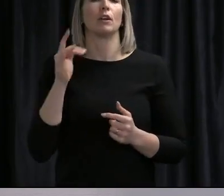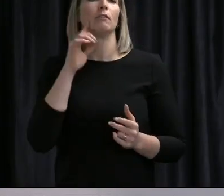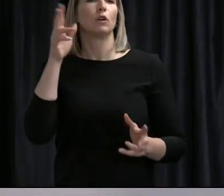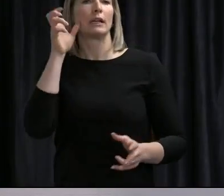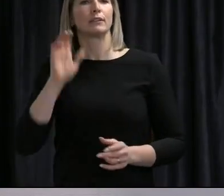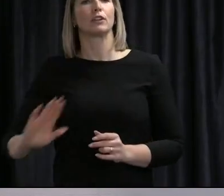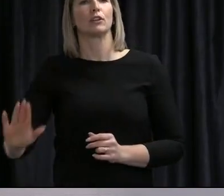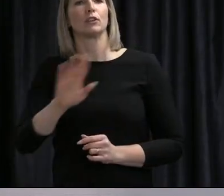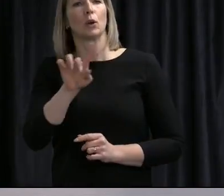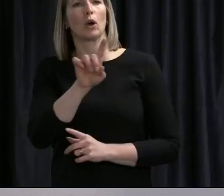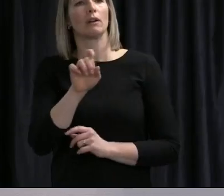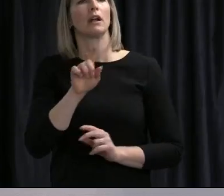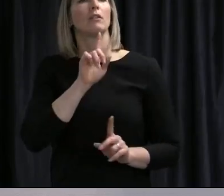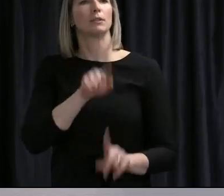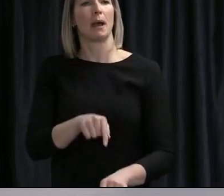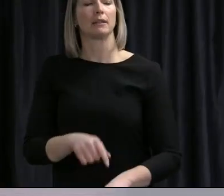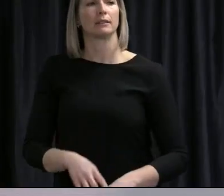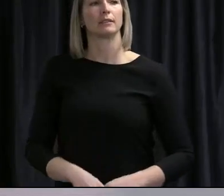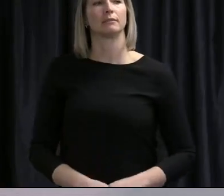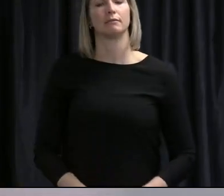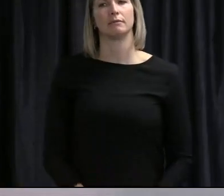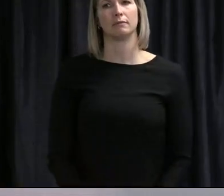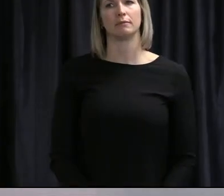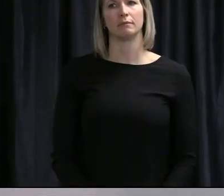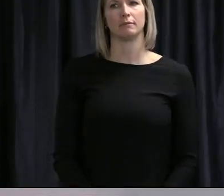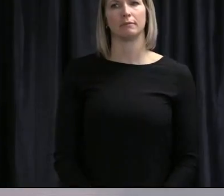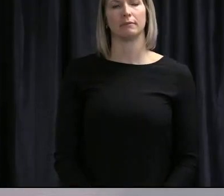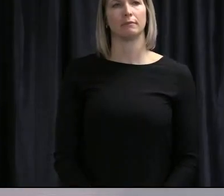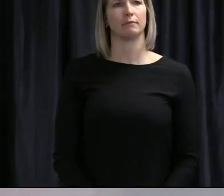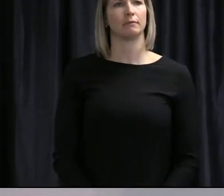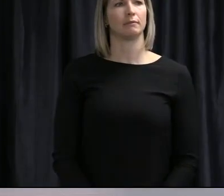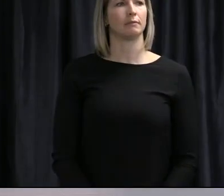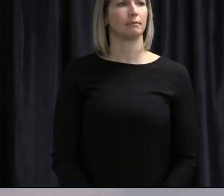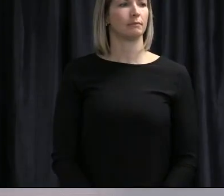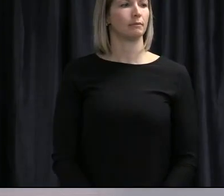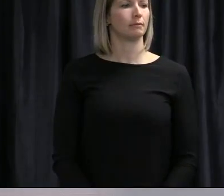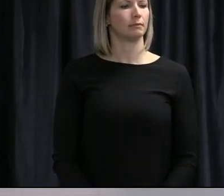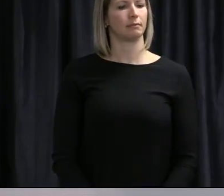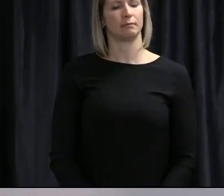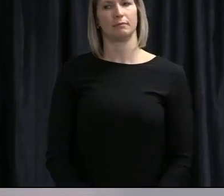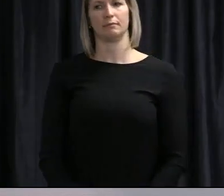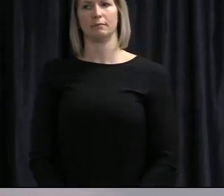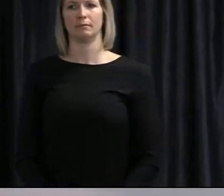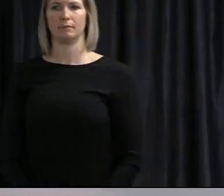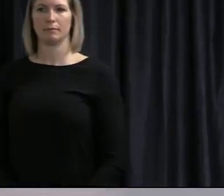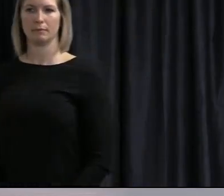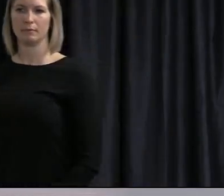Scoot you out. Don't run you over.